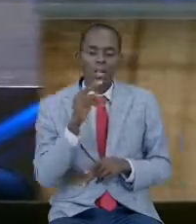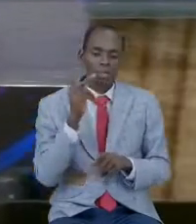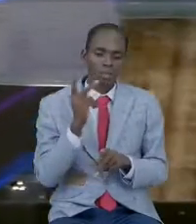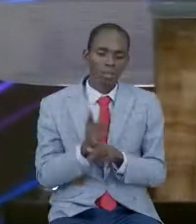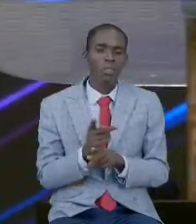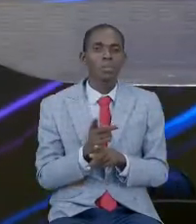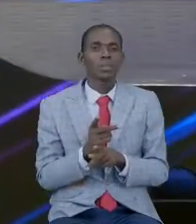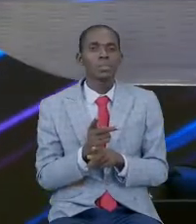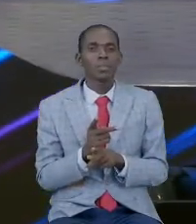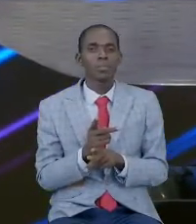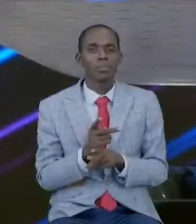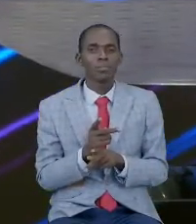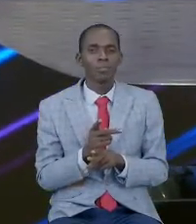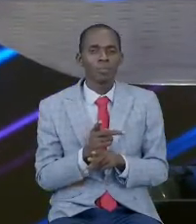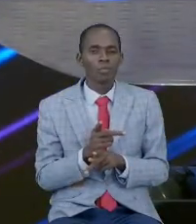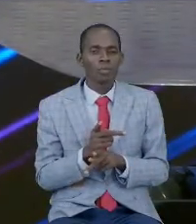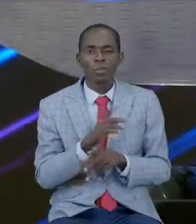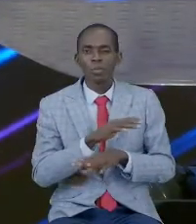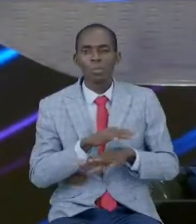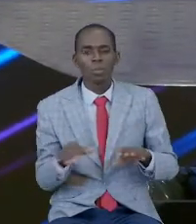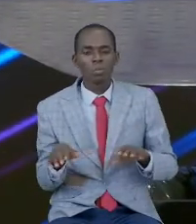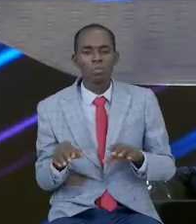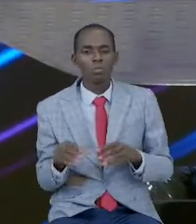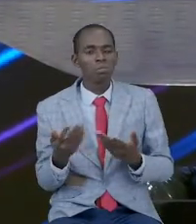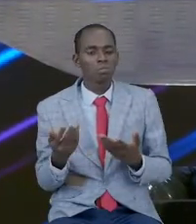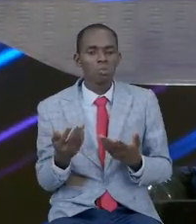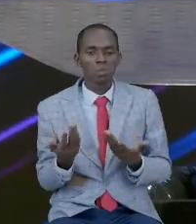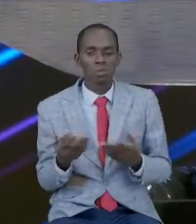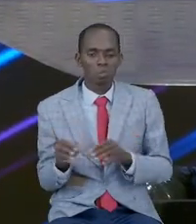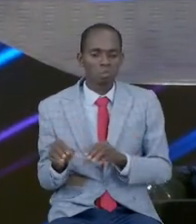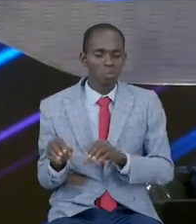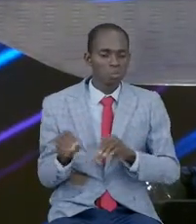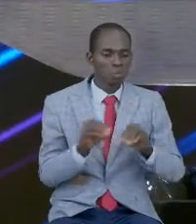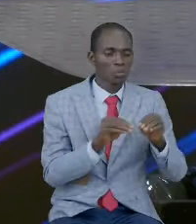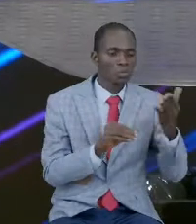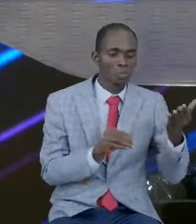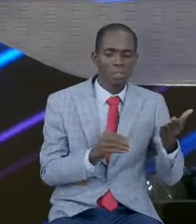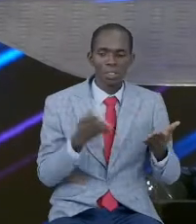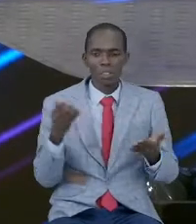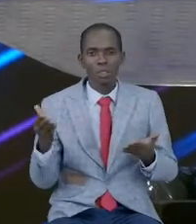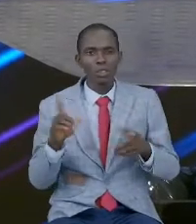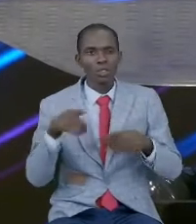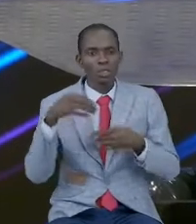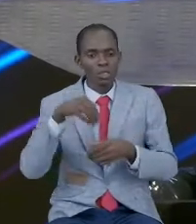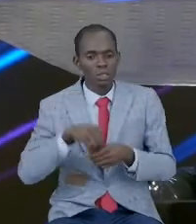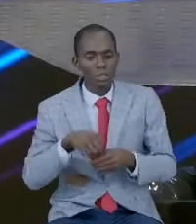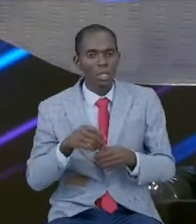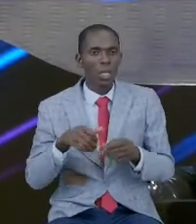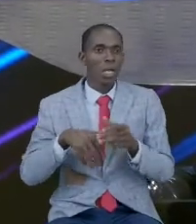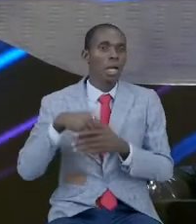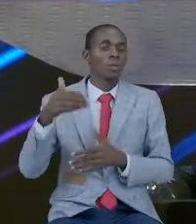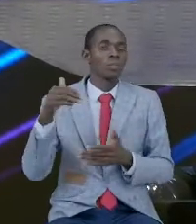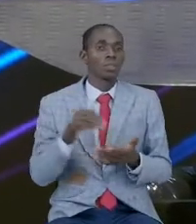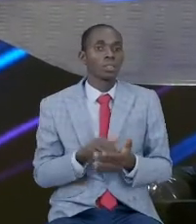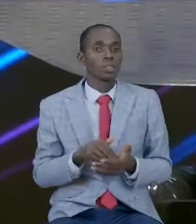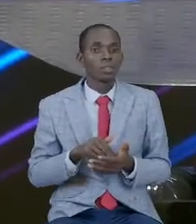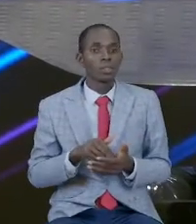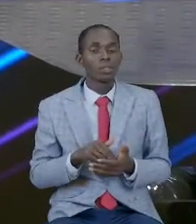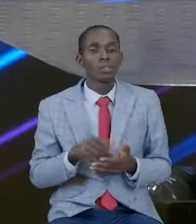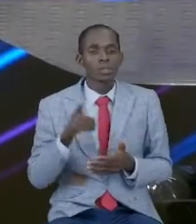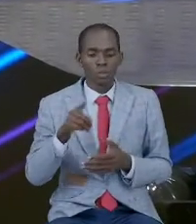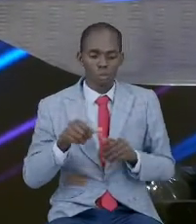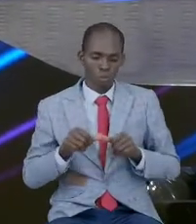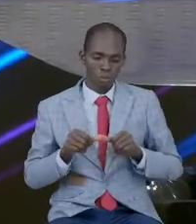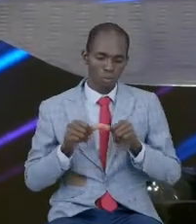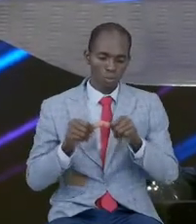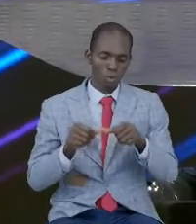Are kept. They don't wobble, go in, come out. They remain, they